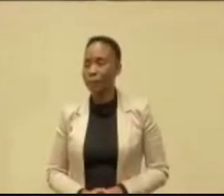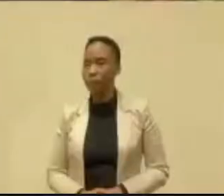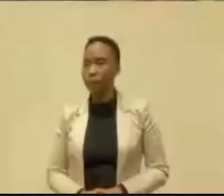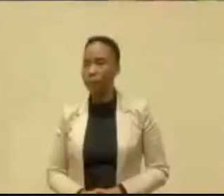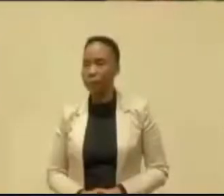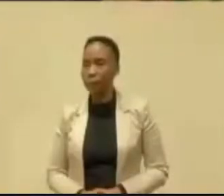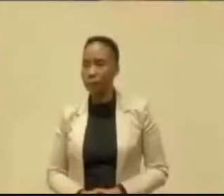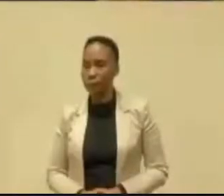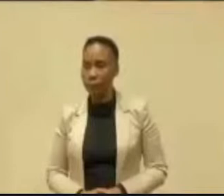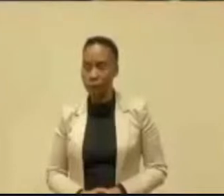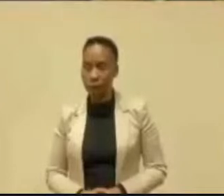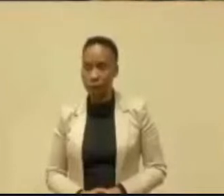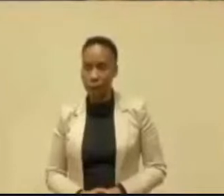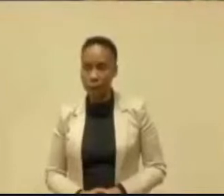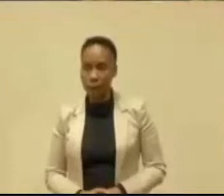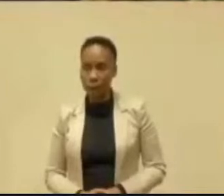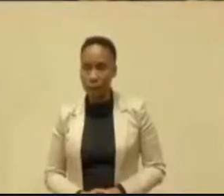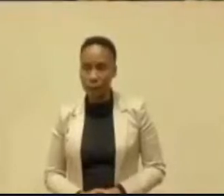good afternoon